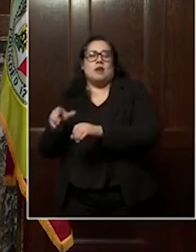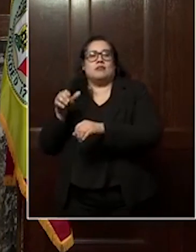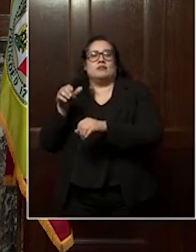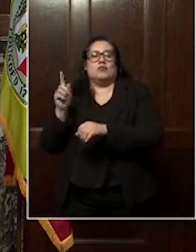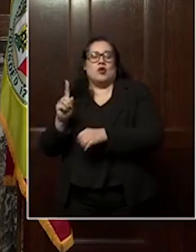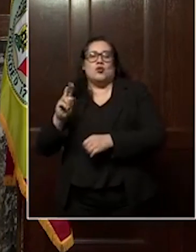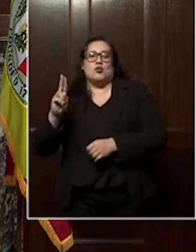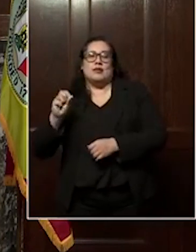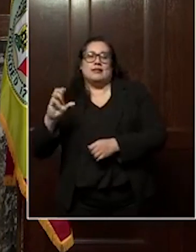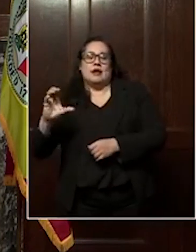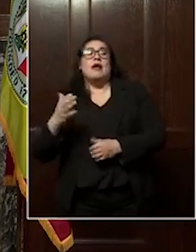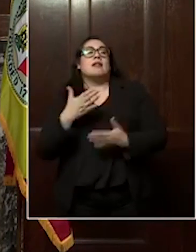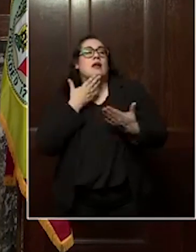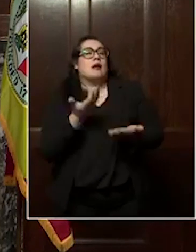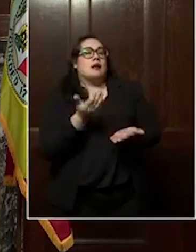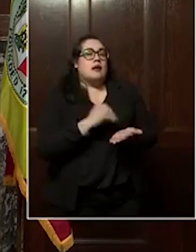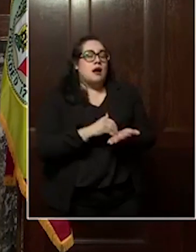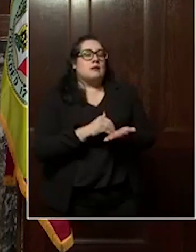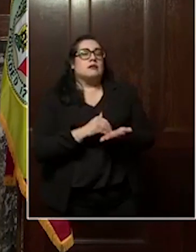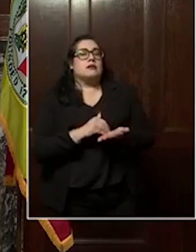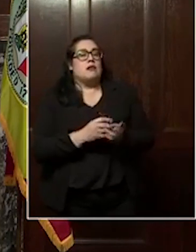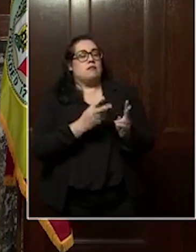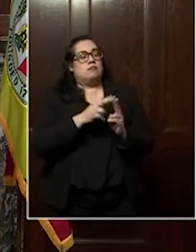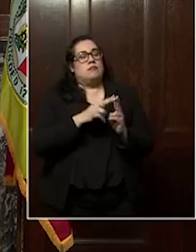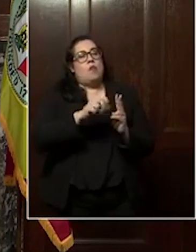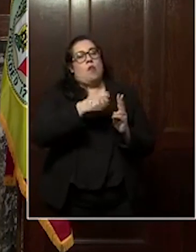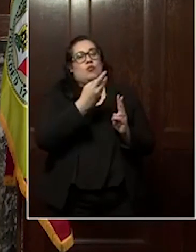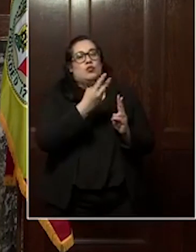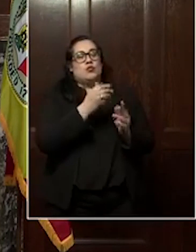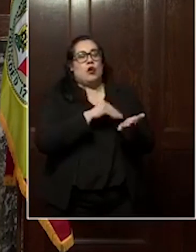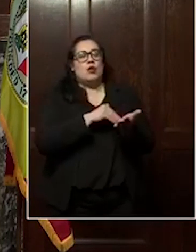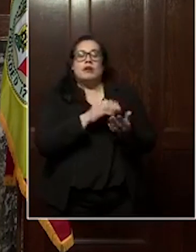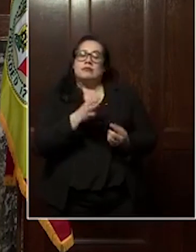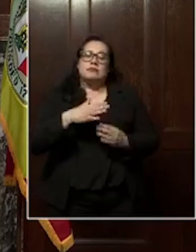USC. And thank again both of our doctors for the